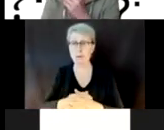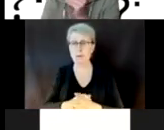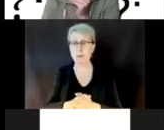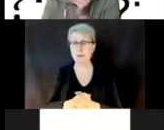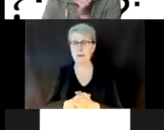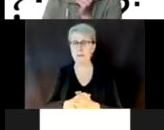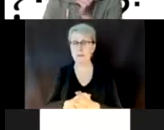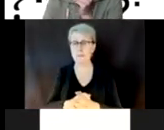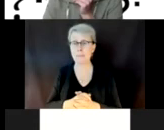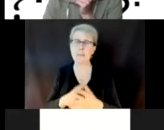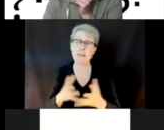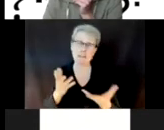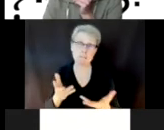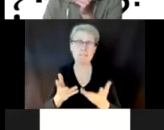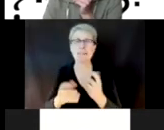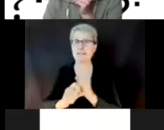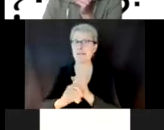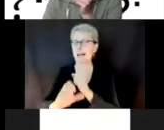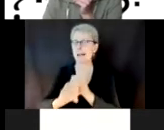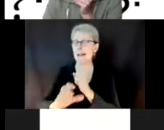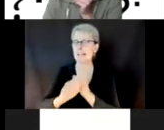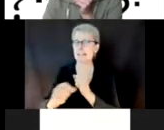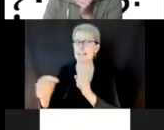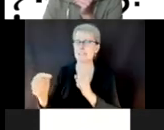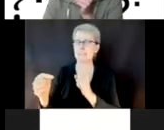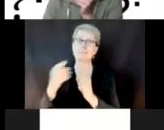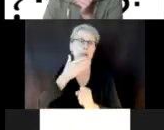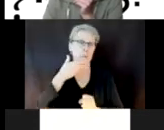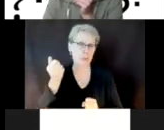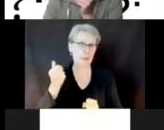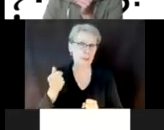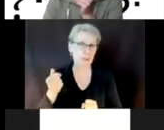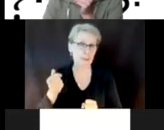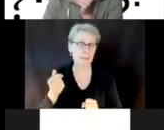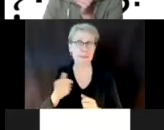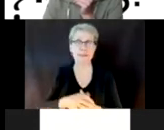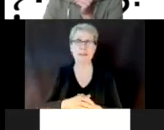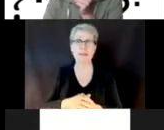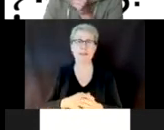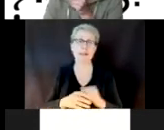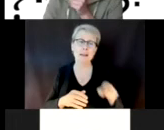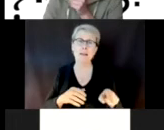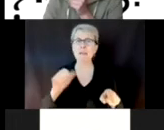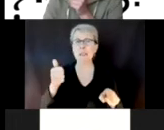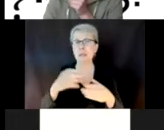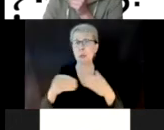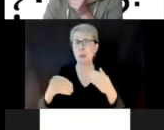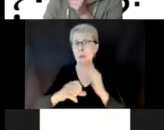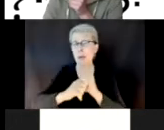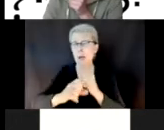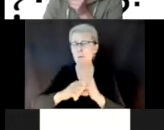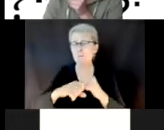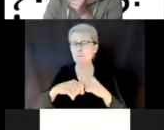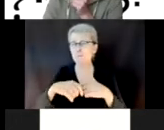probably ads are a better place to start. And usually you can't accomplish very much with a $10 ad. a budget for